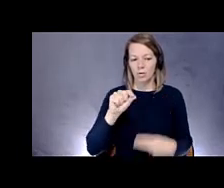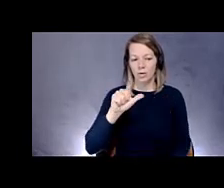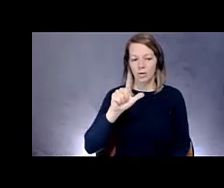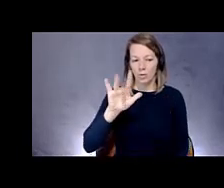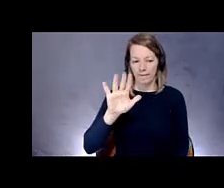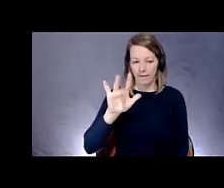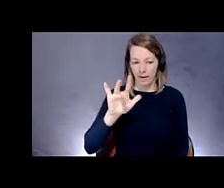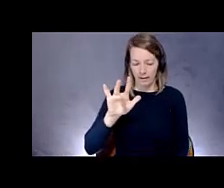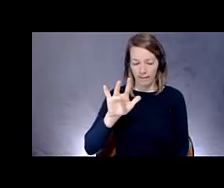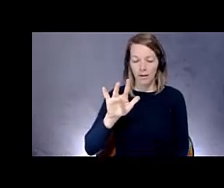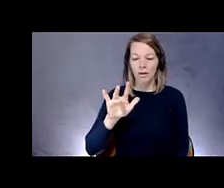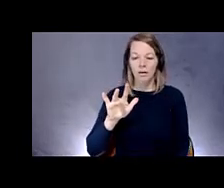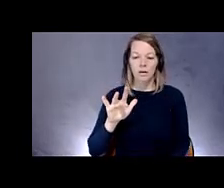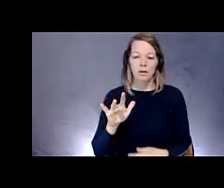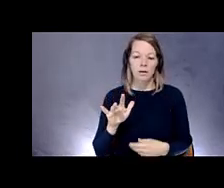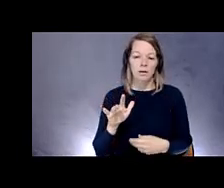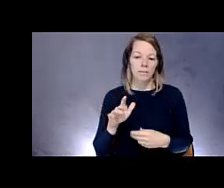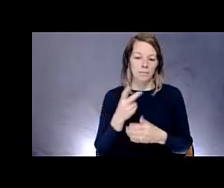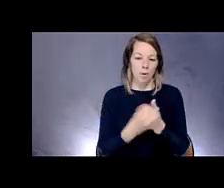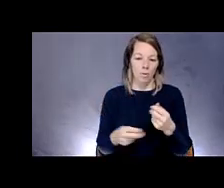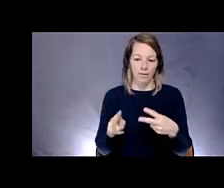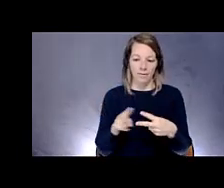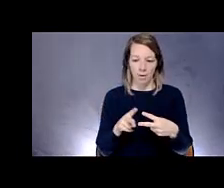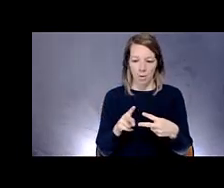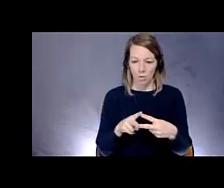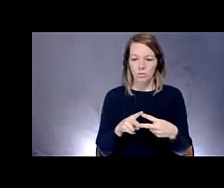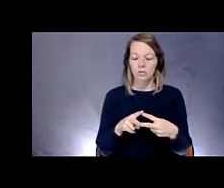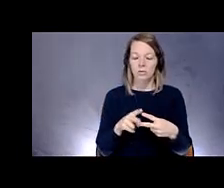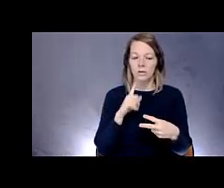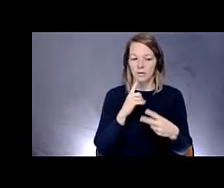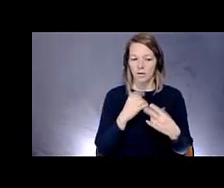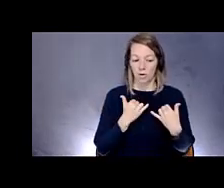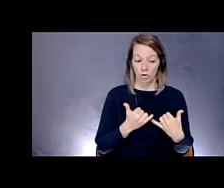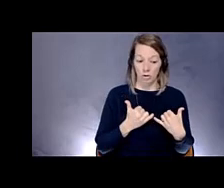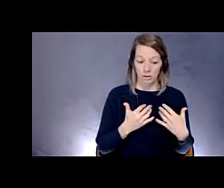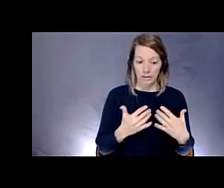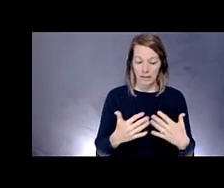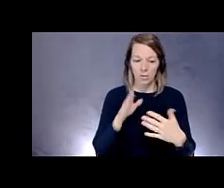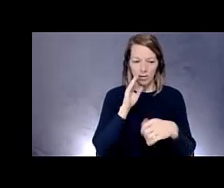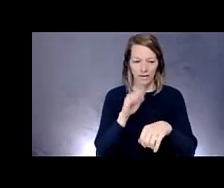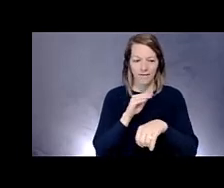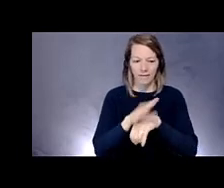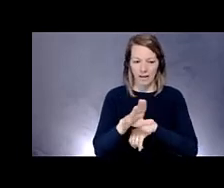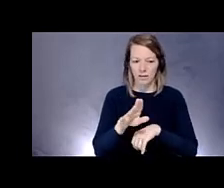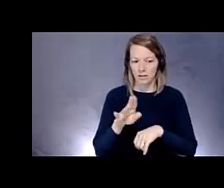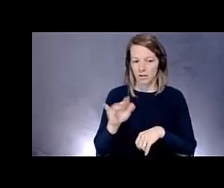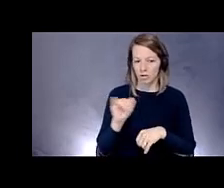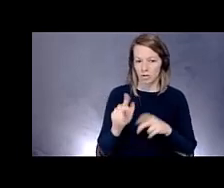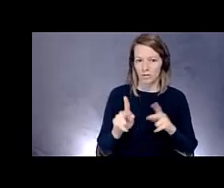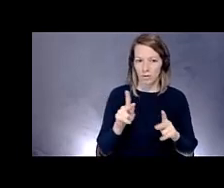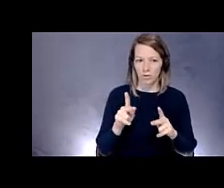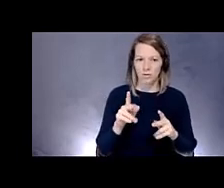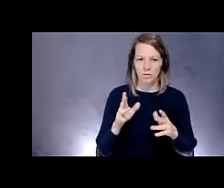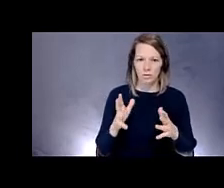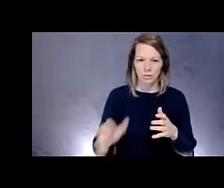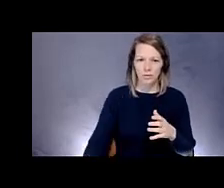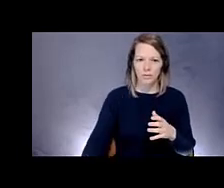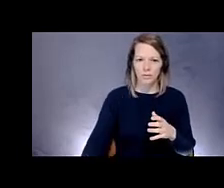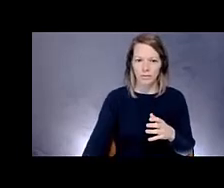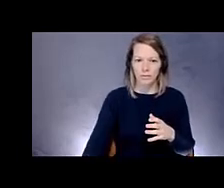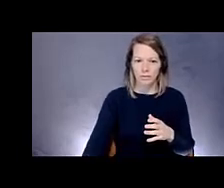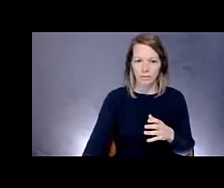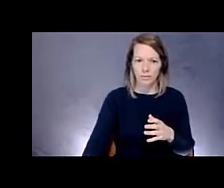2025, and getting both of those in their current state would affect insured cases. We would want employers